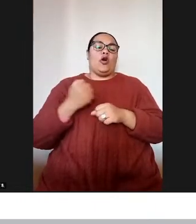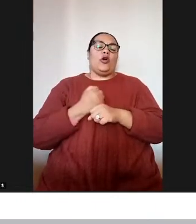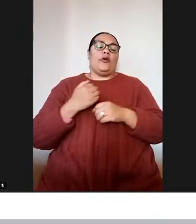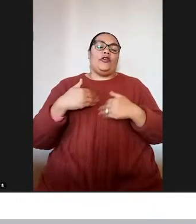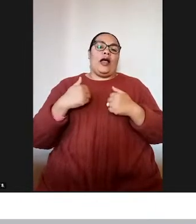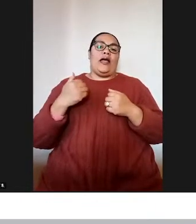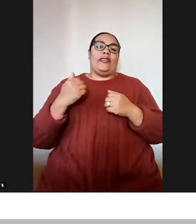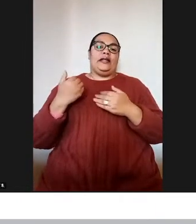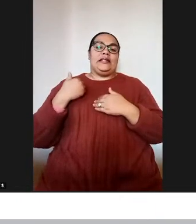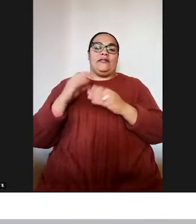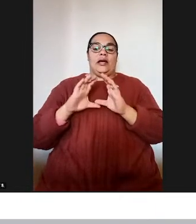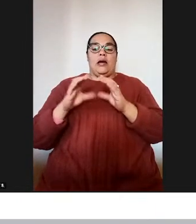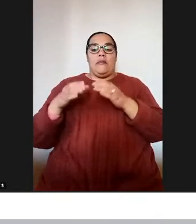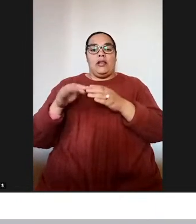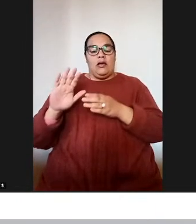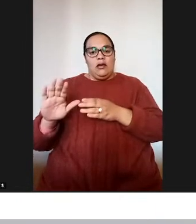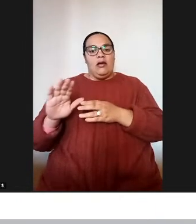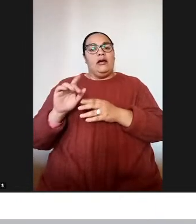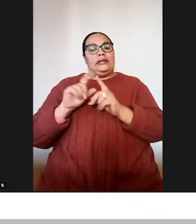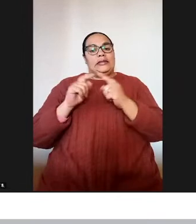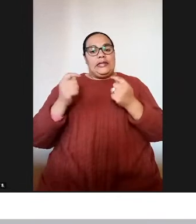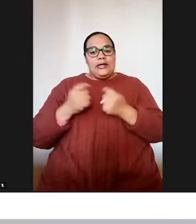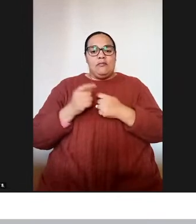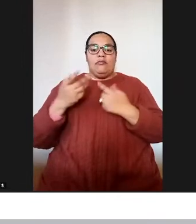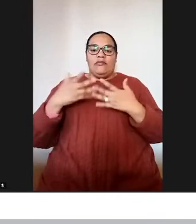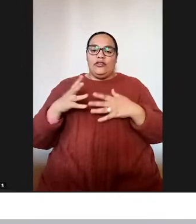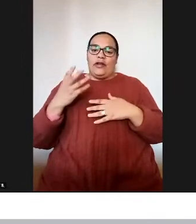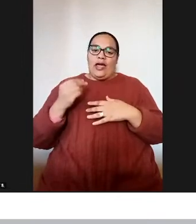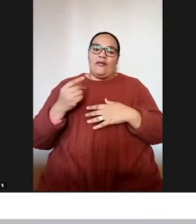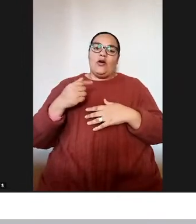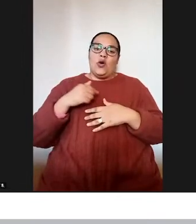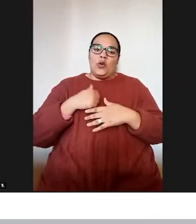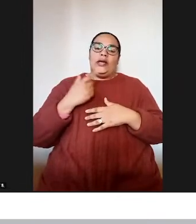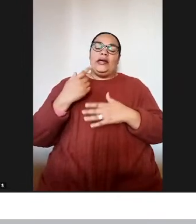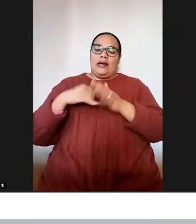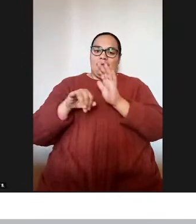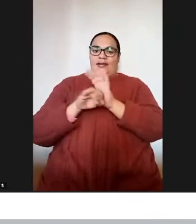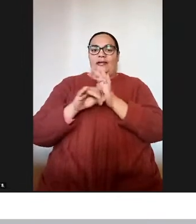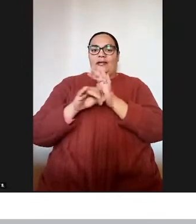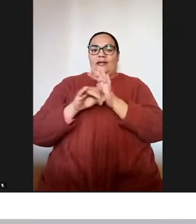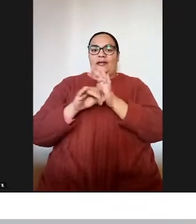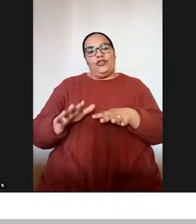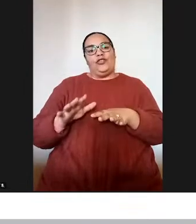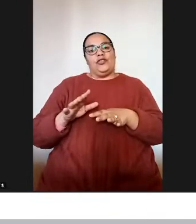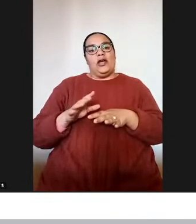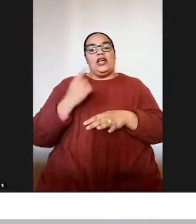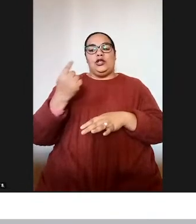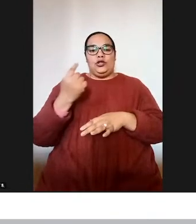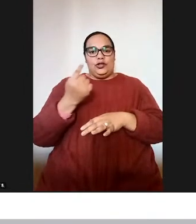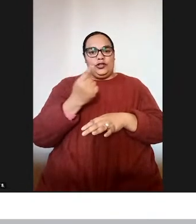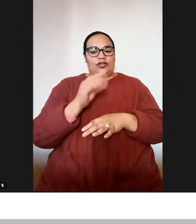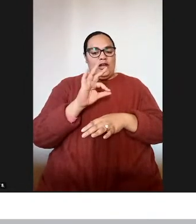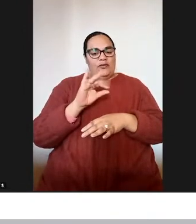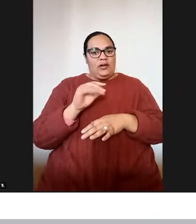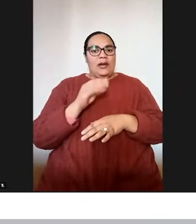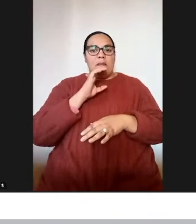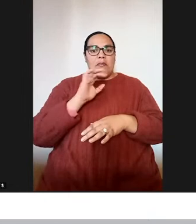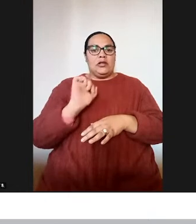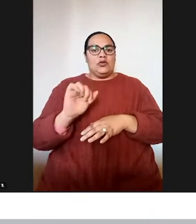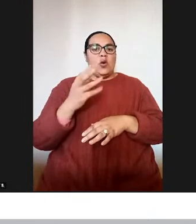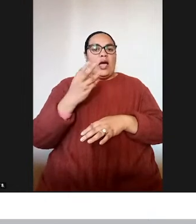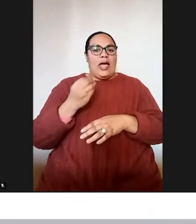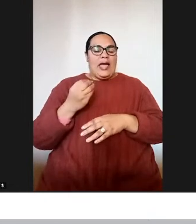Committee team already, we did identify that on each and every day that a OHS